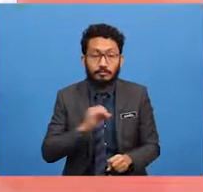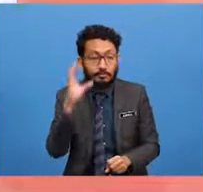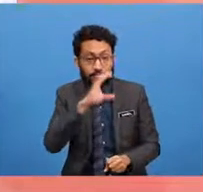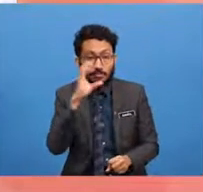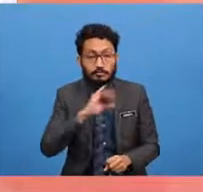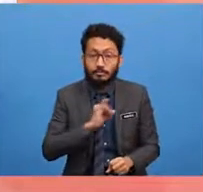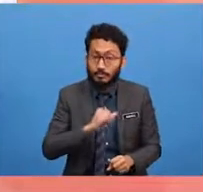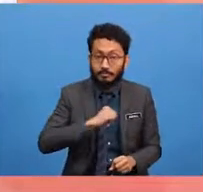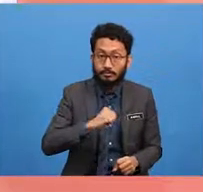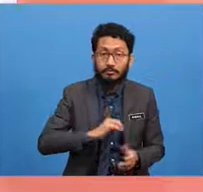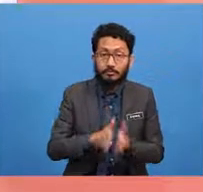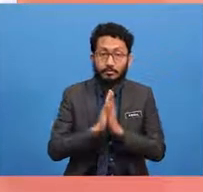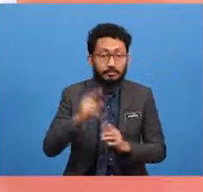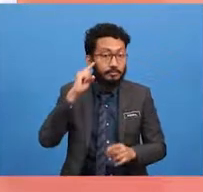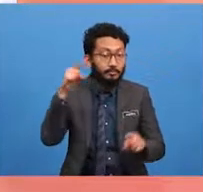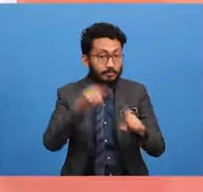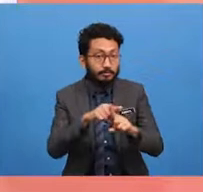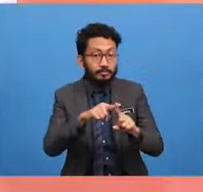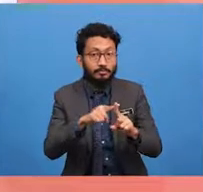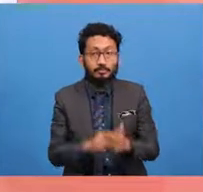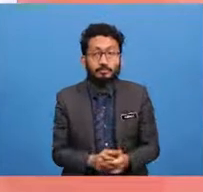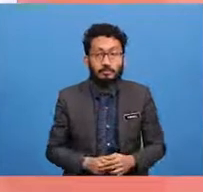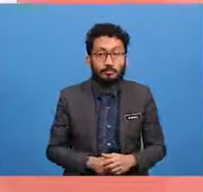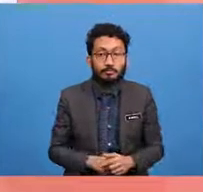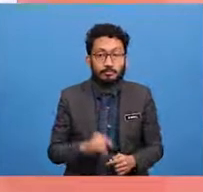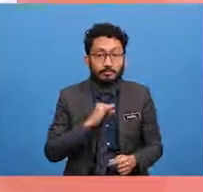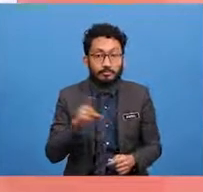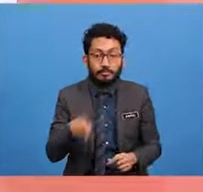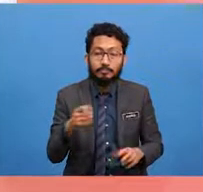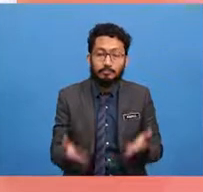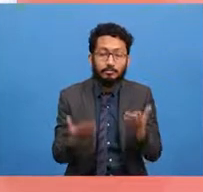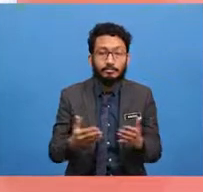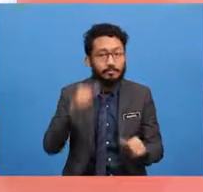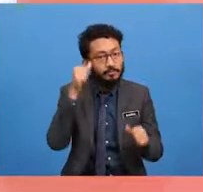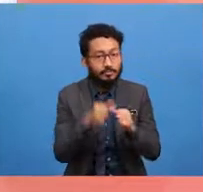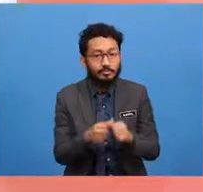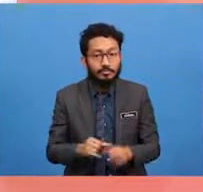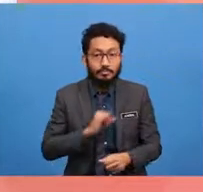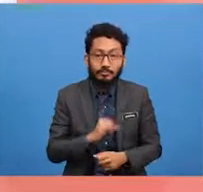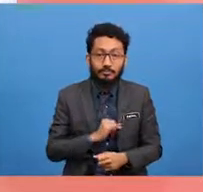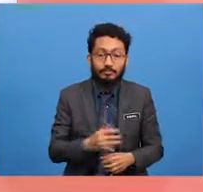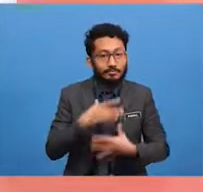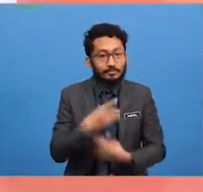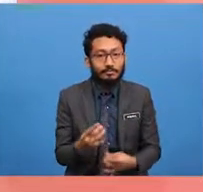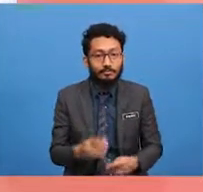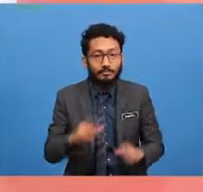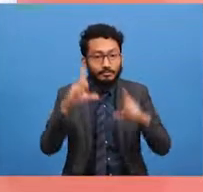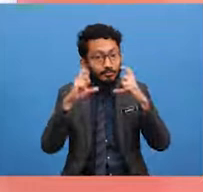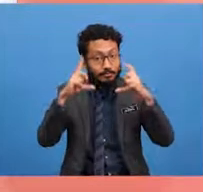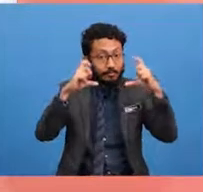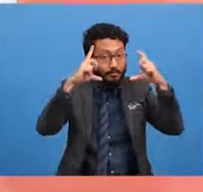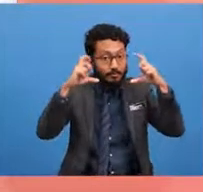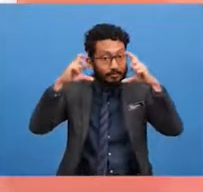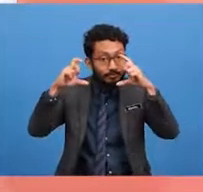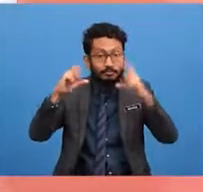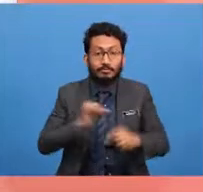He's asking for directions. You'll probably remember that I'm really into photography. I